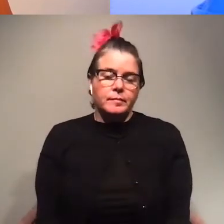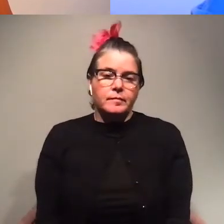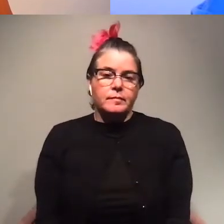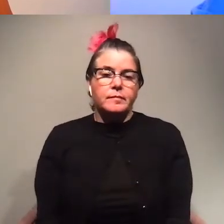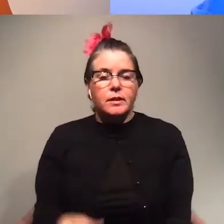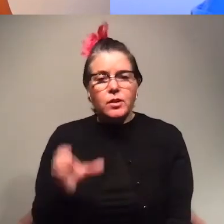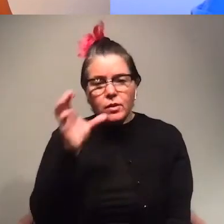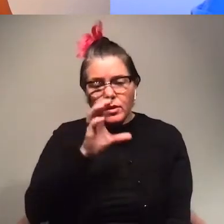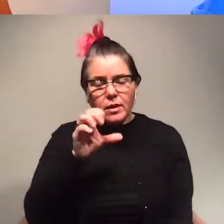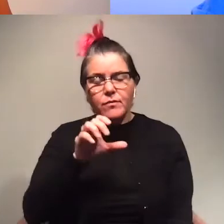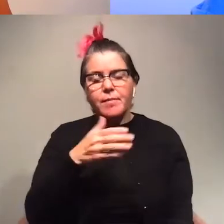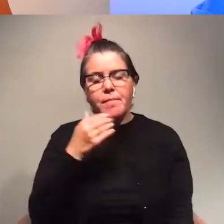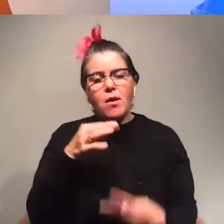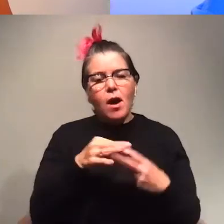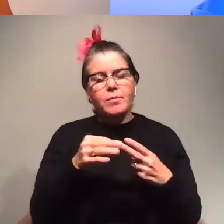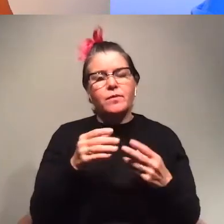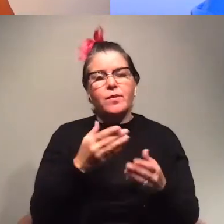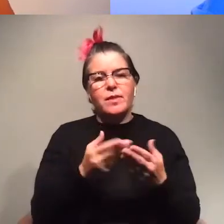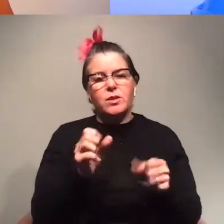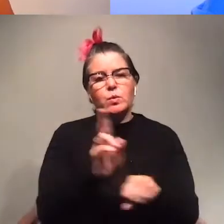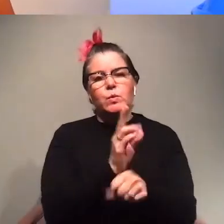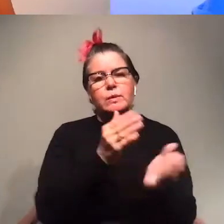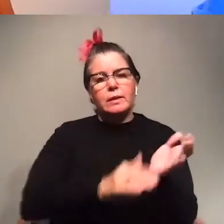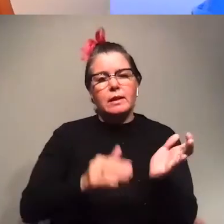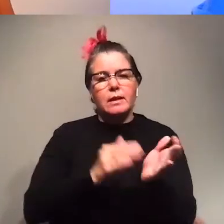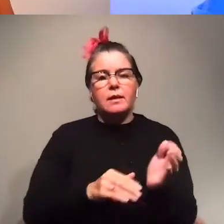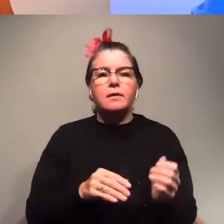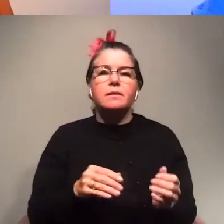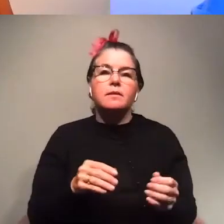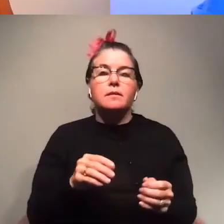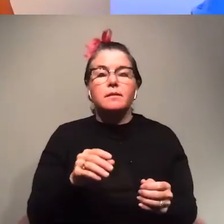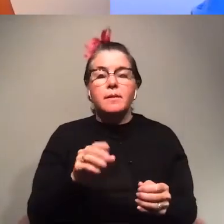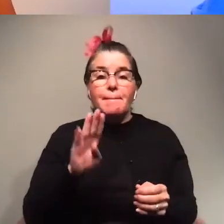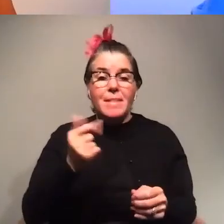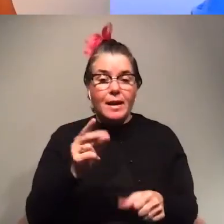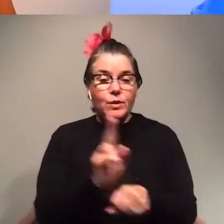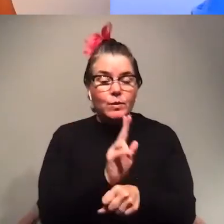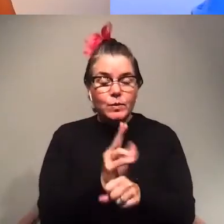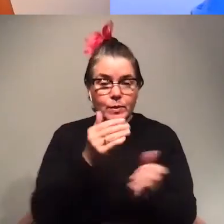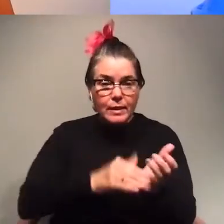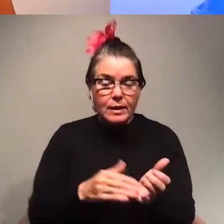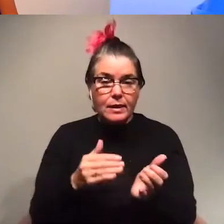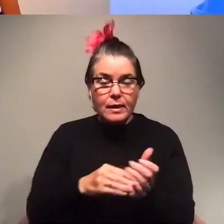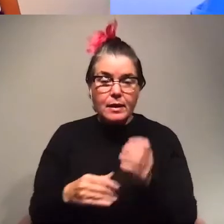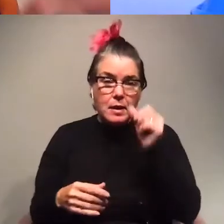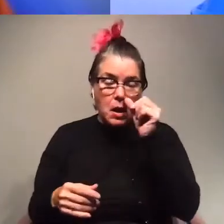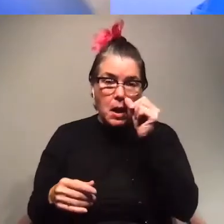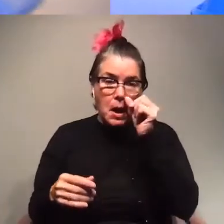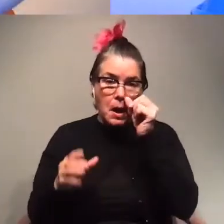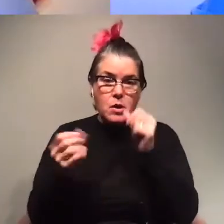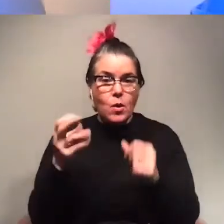better options for reusables. So bringing your own reusable bag, bringing your own